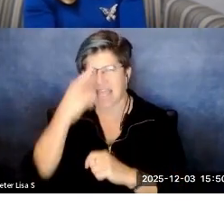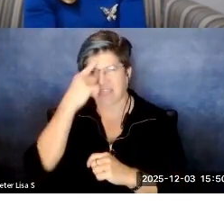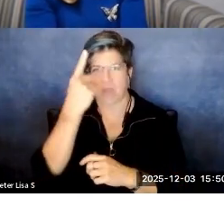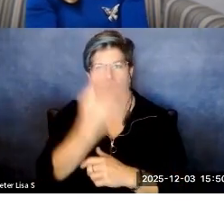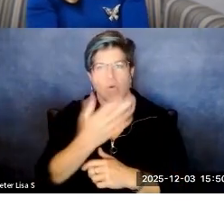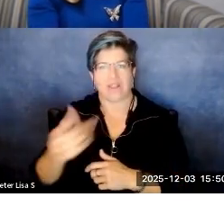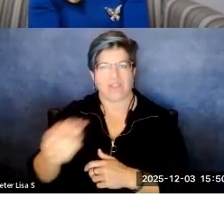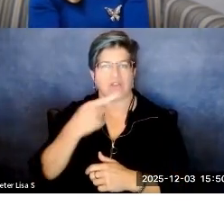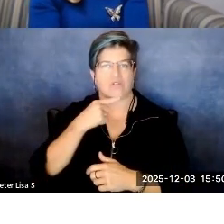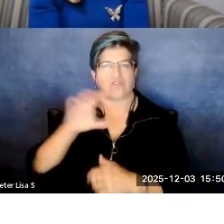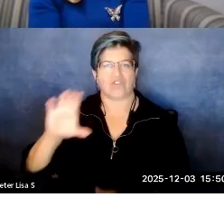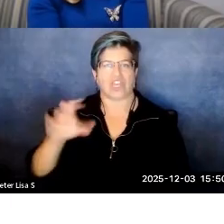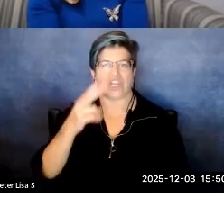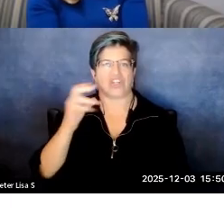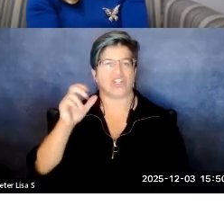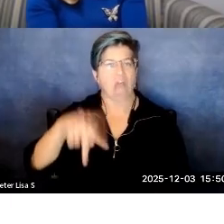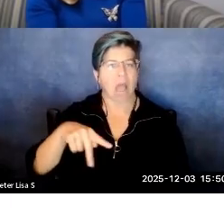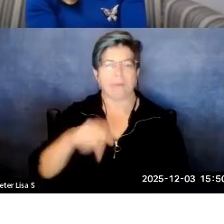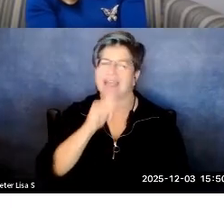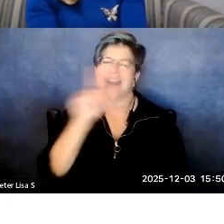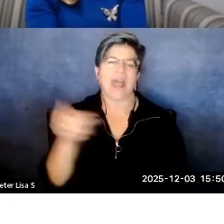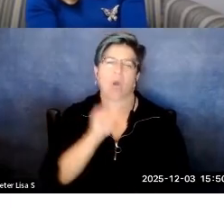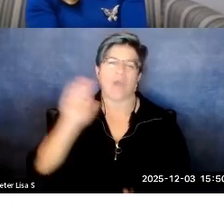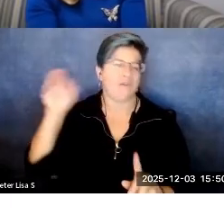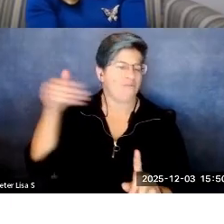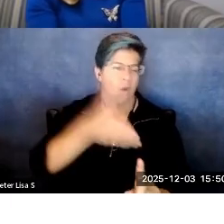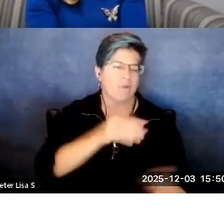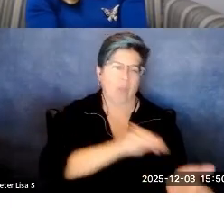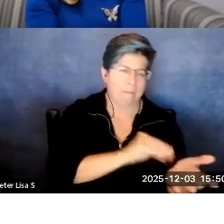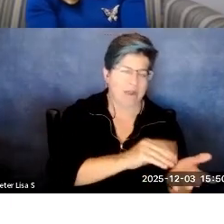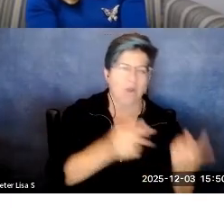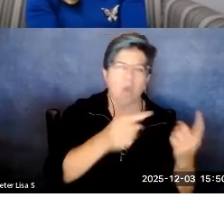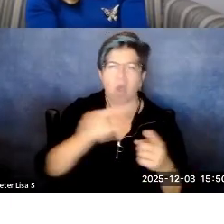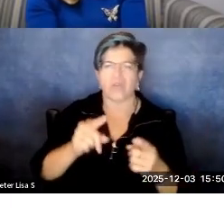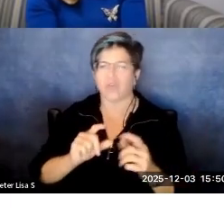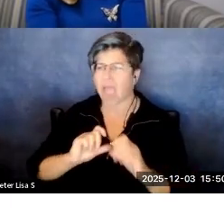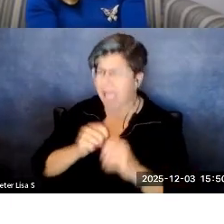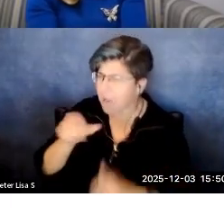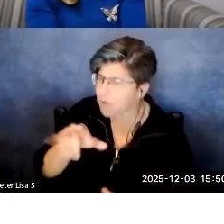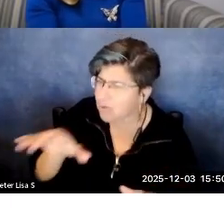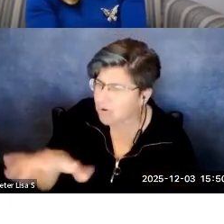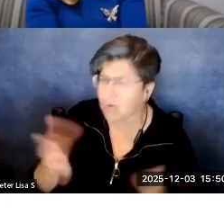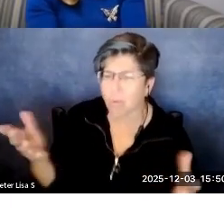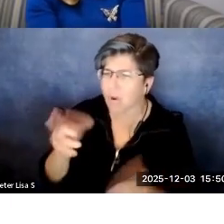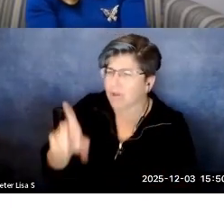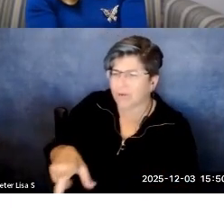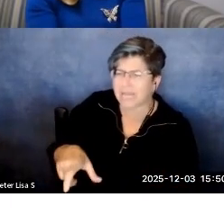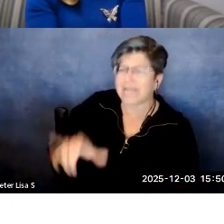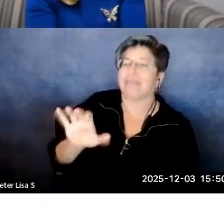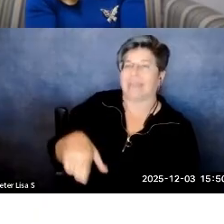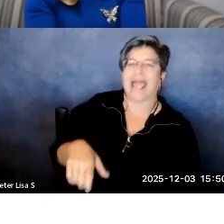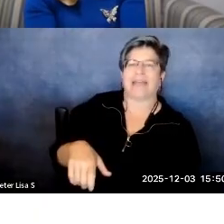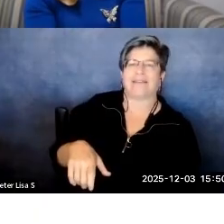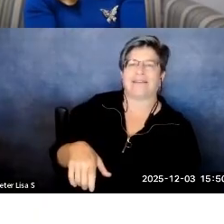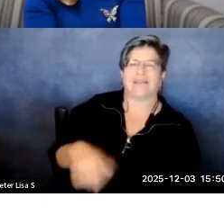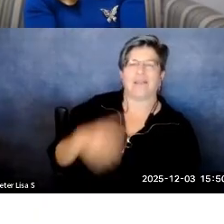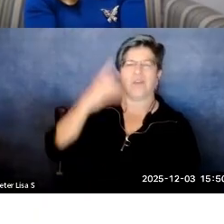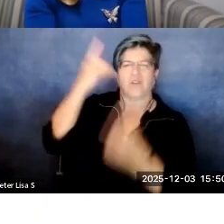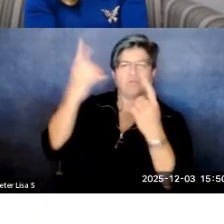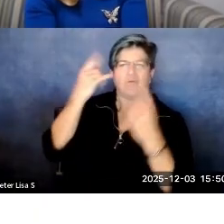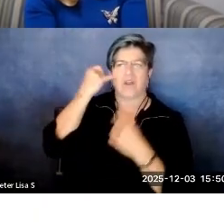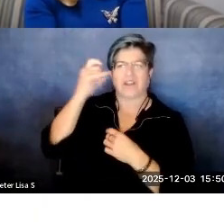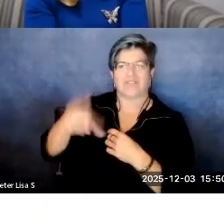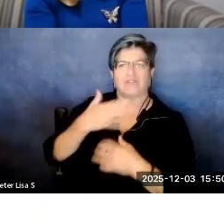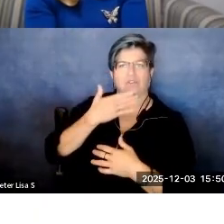said at CHOP was like it wasn't always about medical. It was also about like how are you and what do you need? And so I wonder if this is an